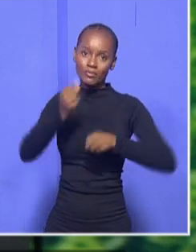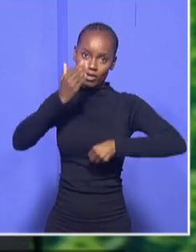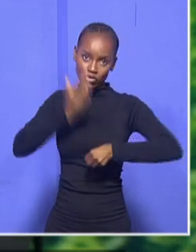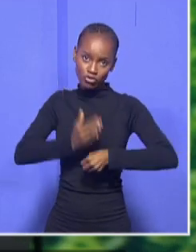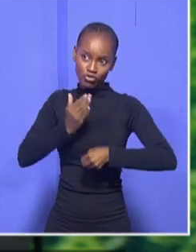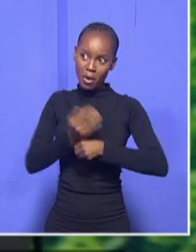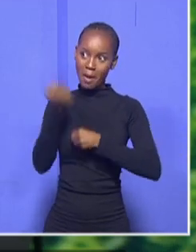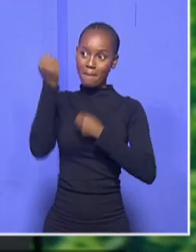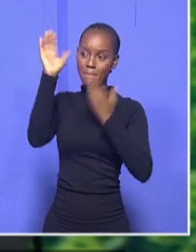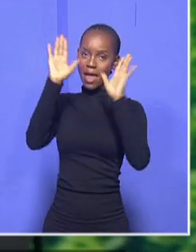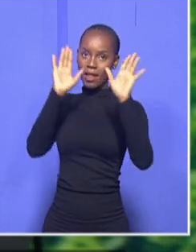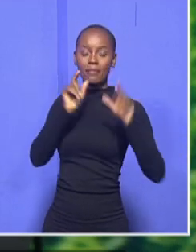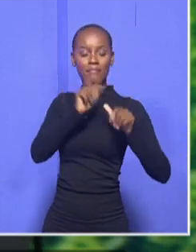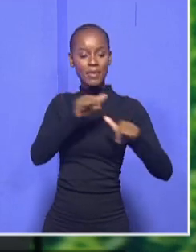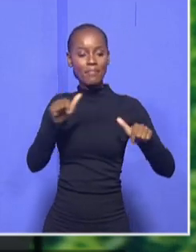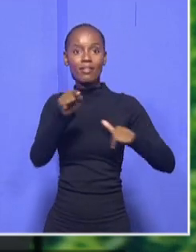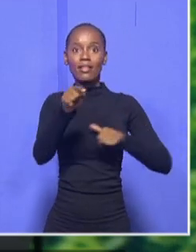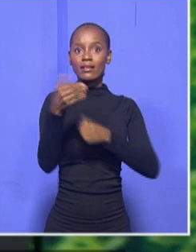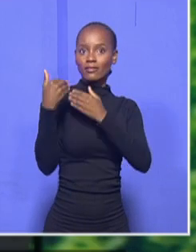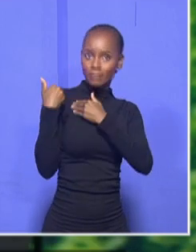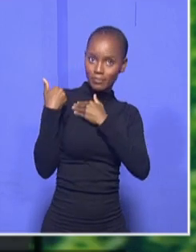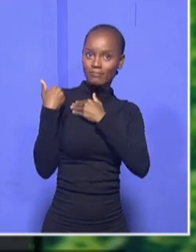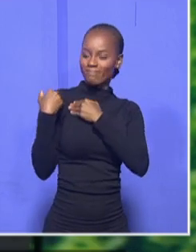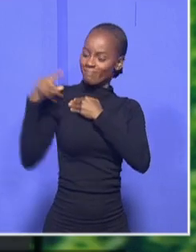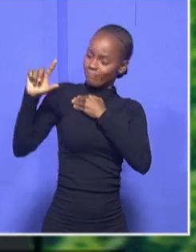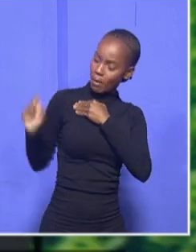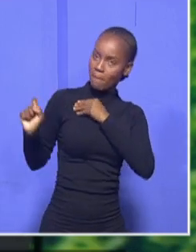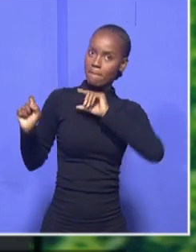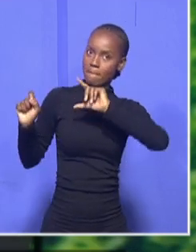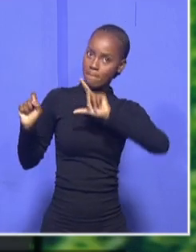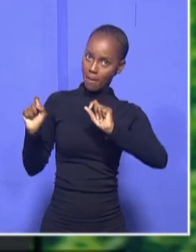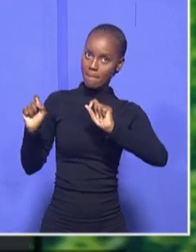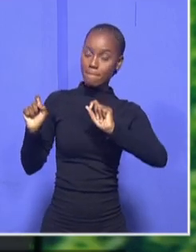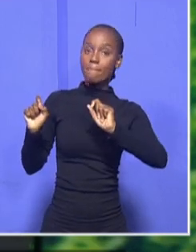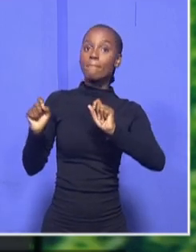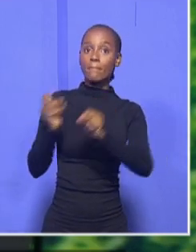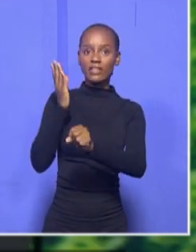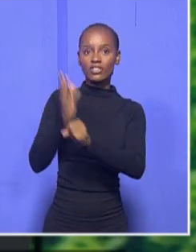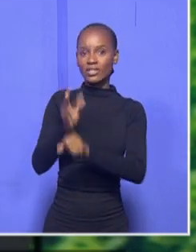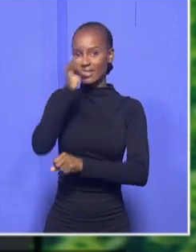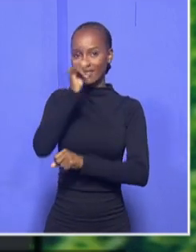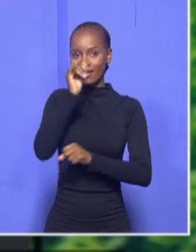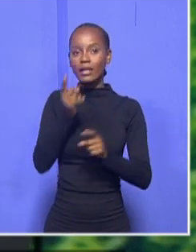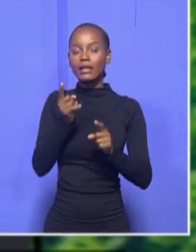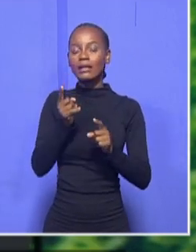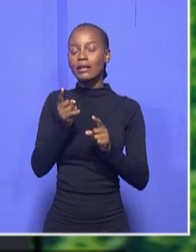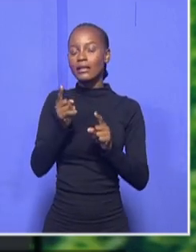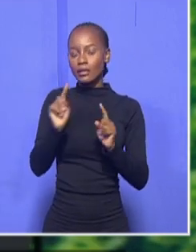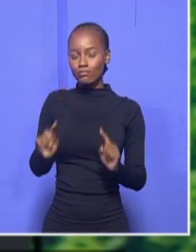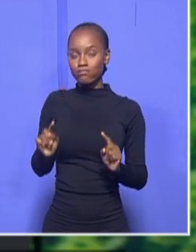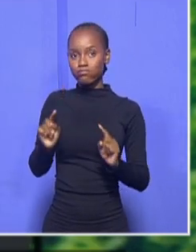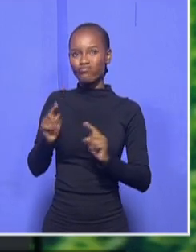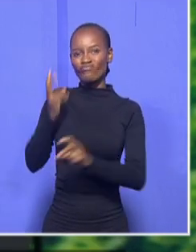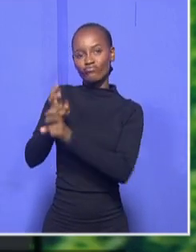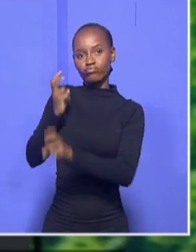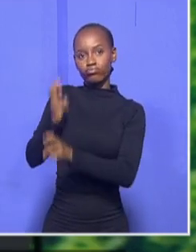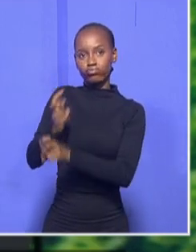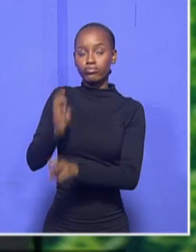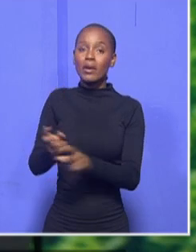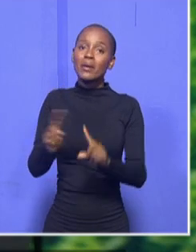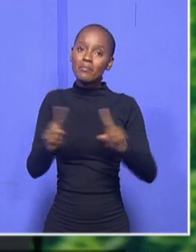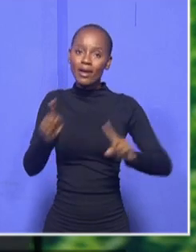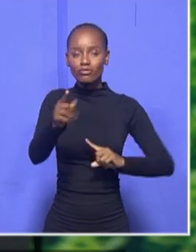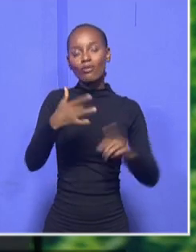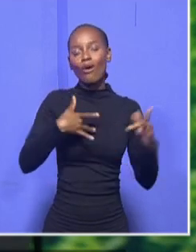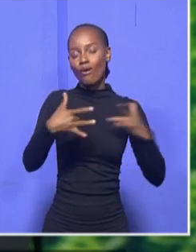for all of our subscribers and our customers. However, obviously, it is a concern in this country when things get stolen. Mm-hmm.